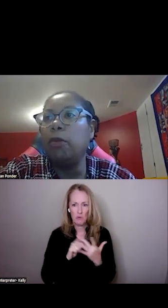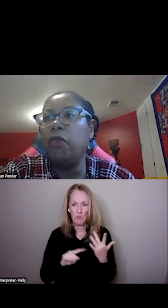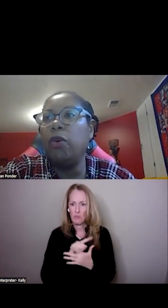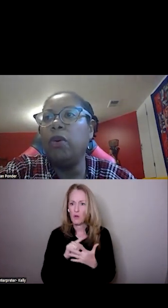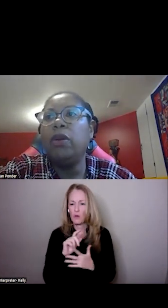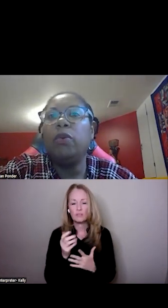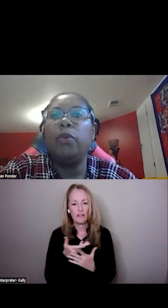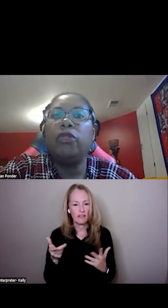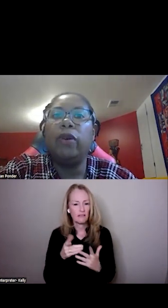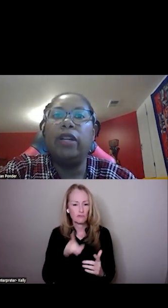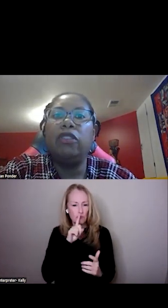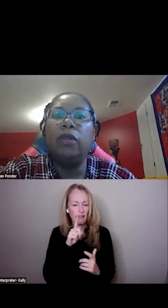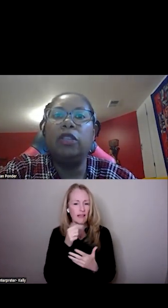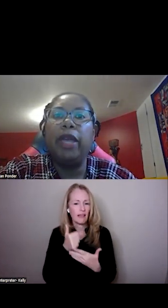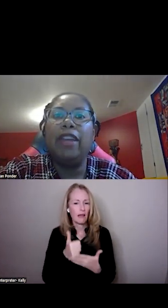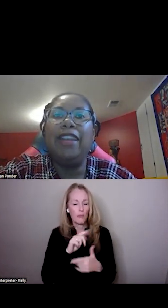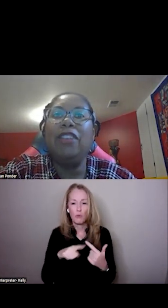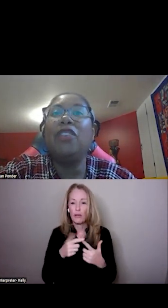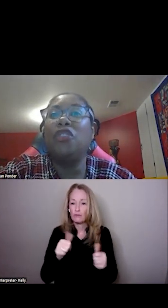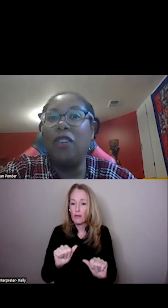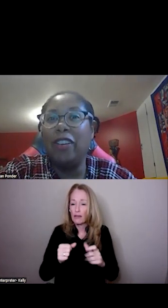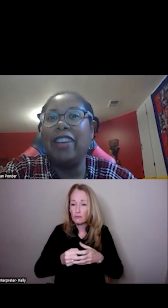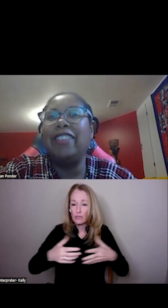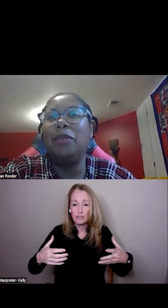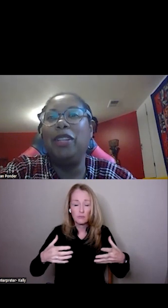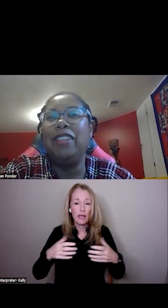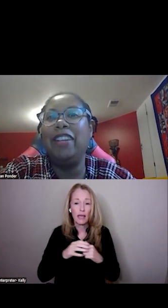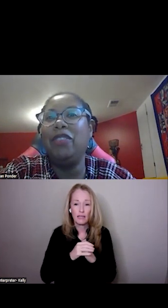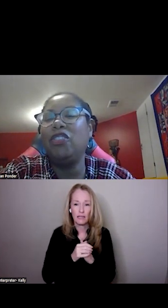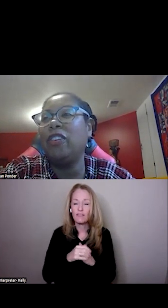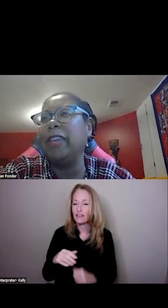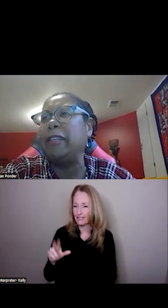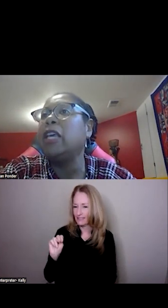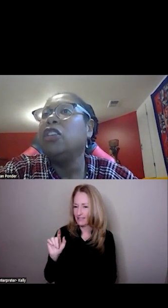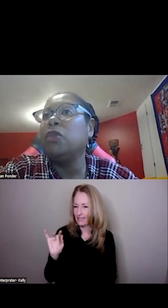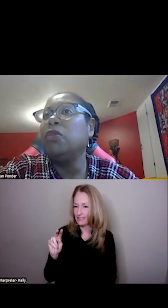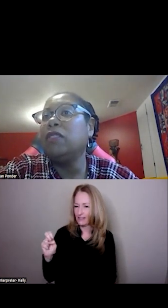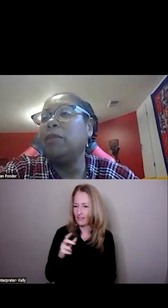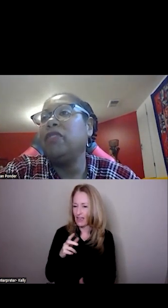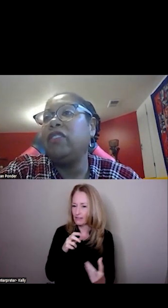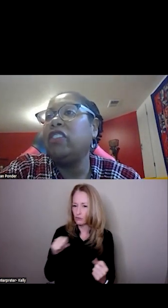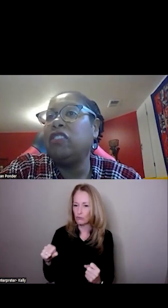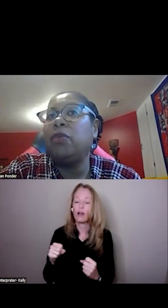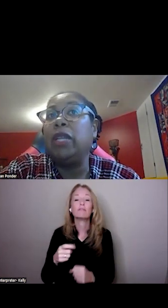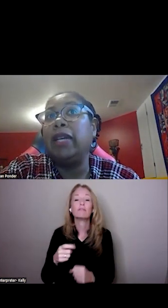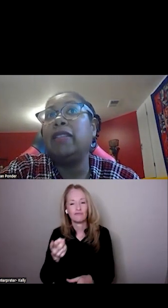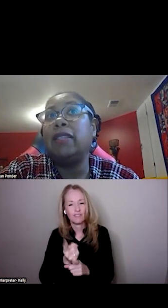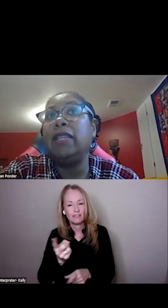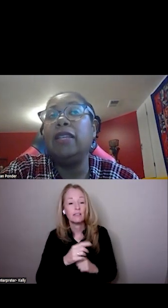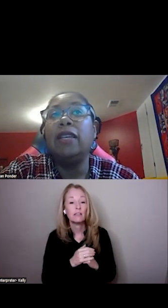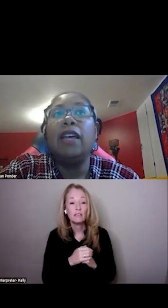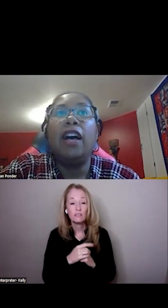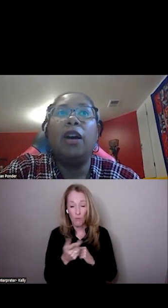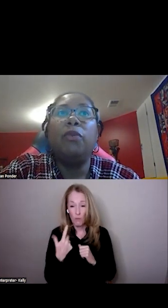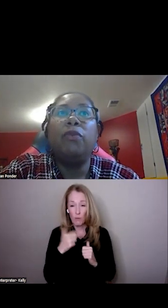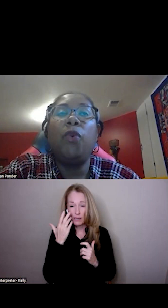really helpful when we're trying to expand Native and Strong. Yes, somebody said Native and Strong. Yes. So those are the types of innovations that we'd like to